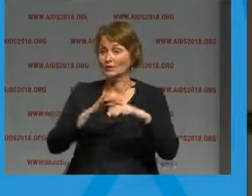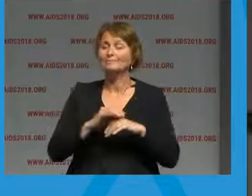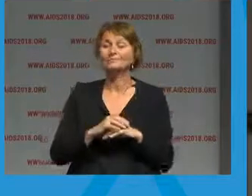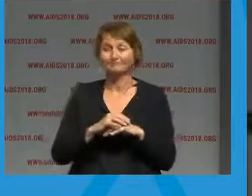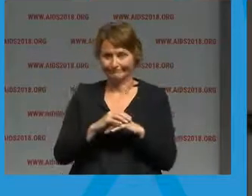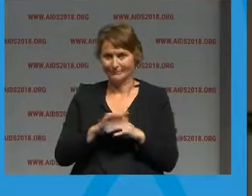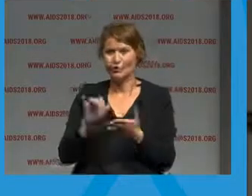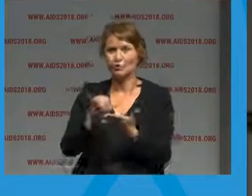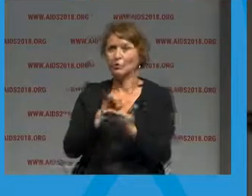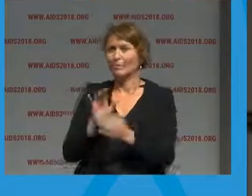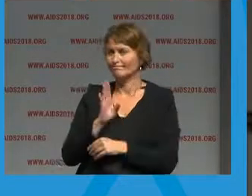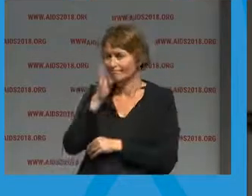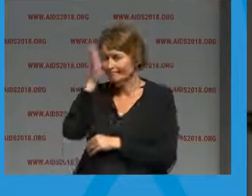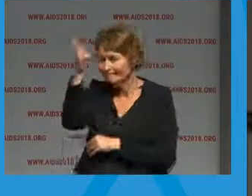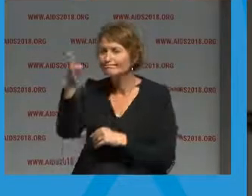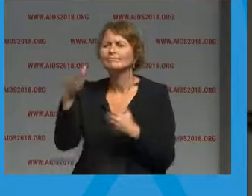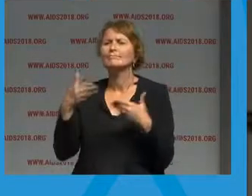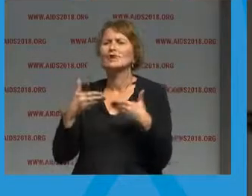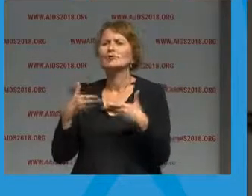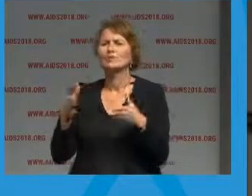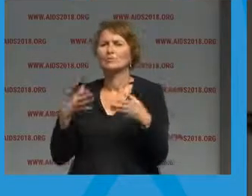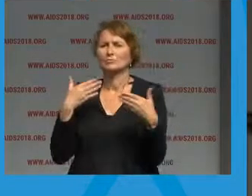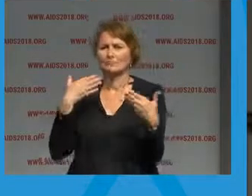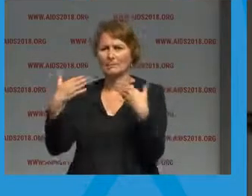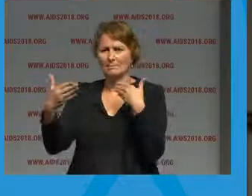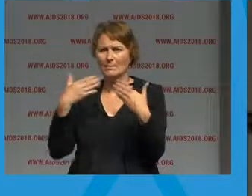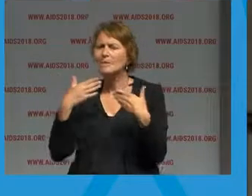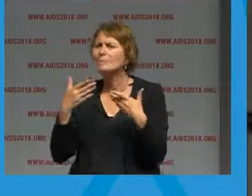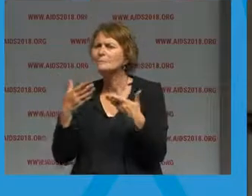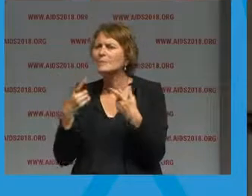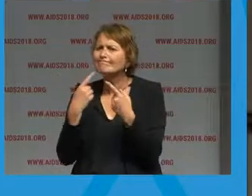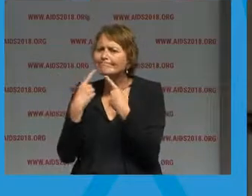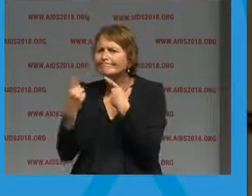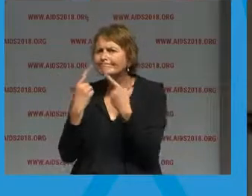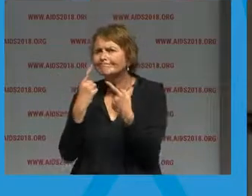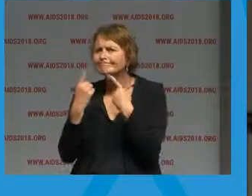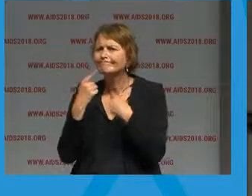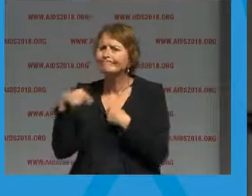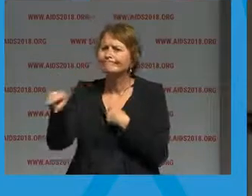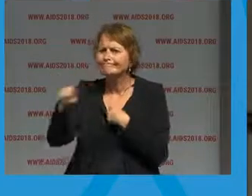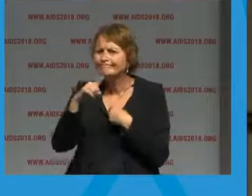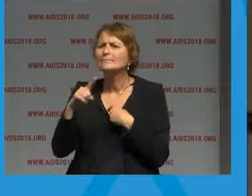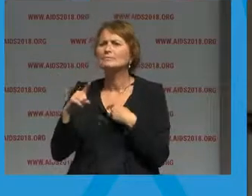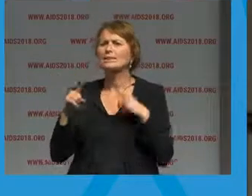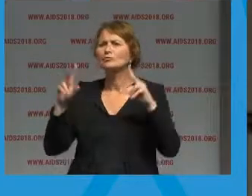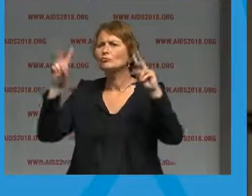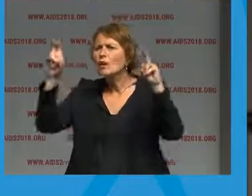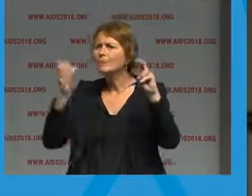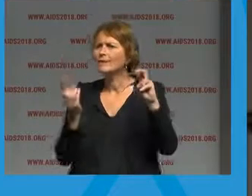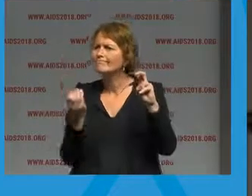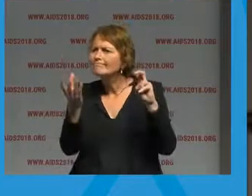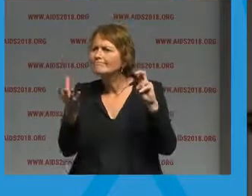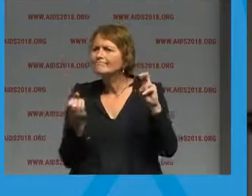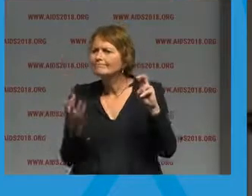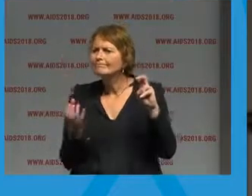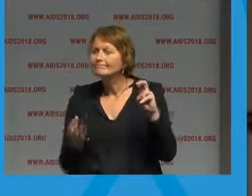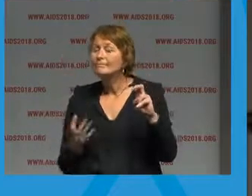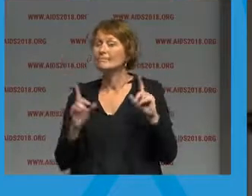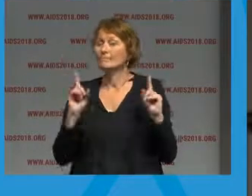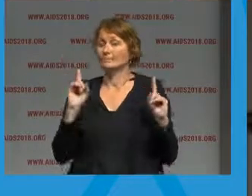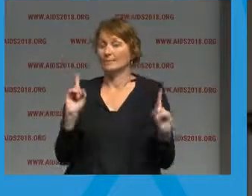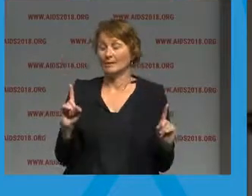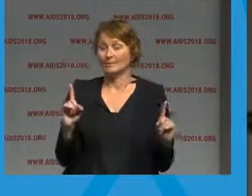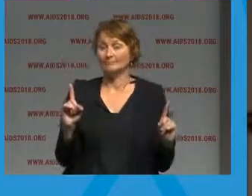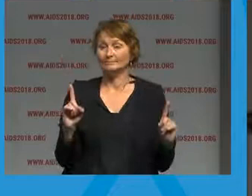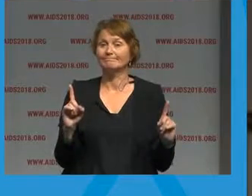the General Assembly to be able to speak and issue and give up our issues. But at the same time, we are